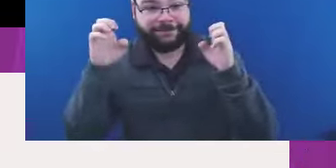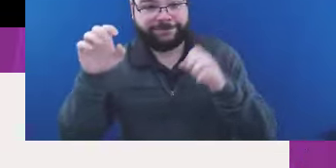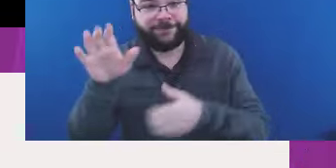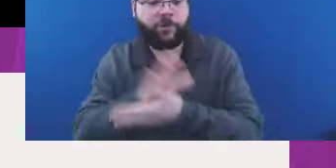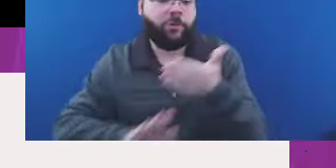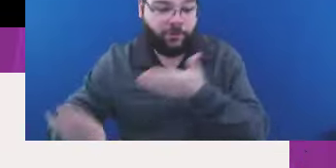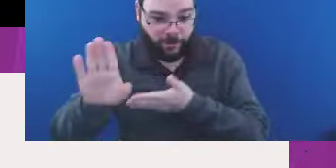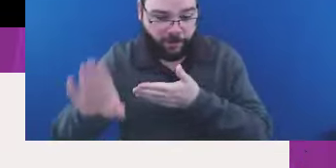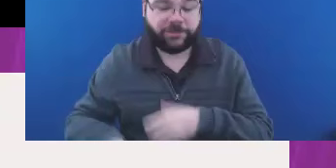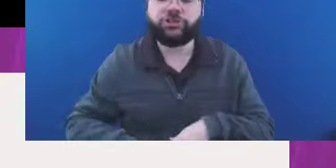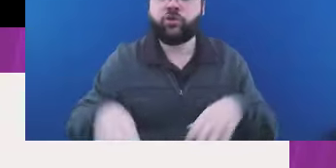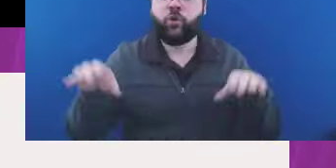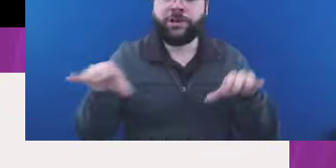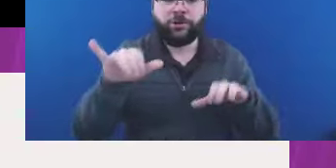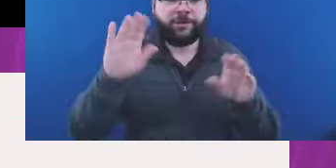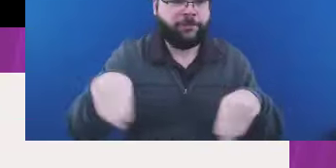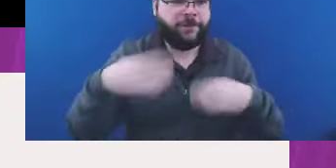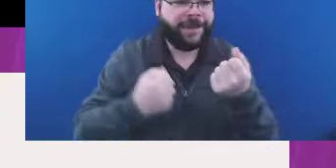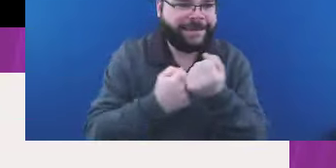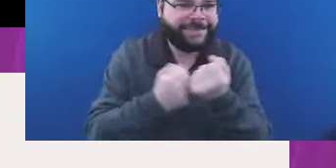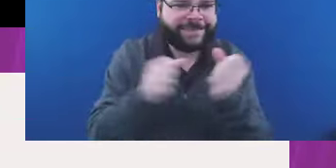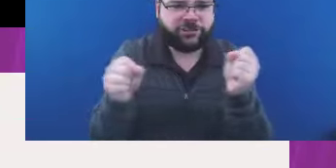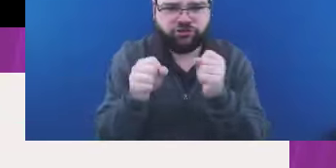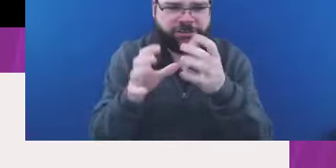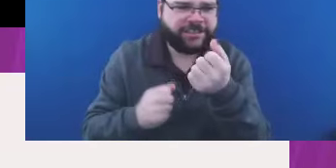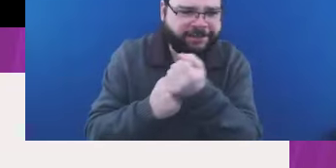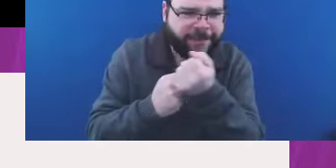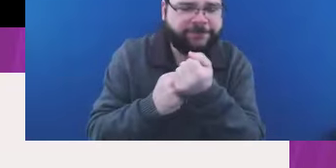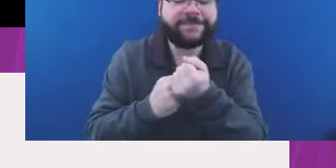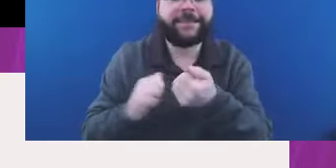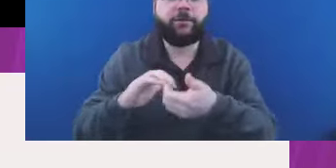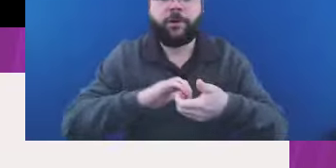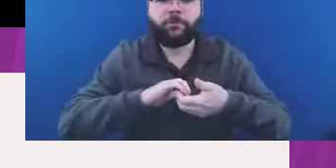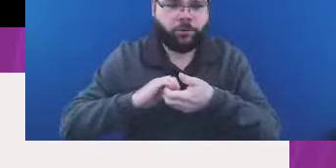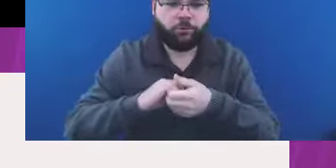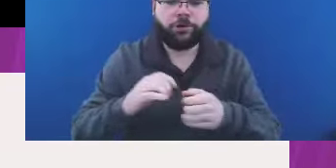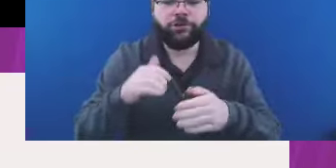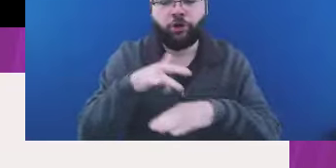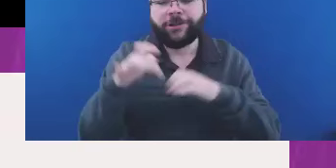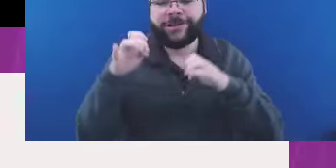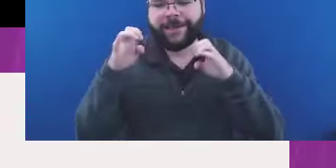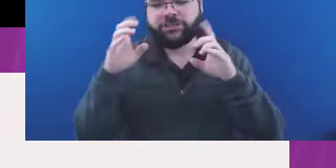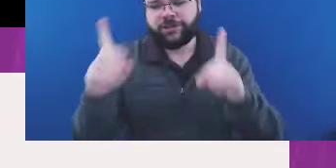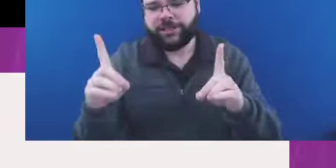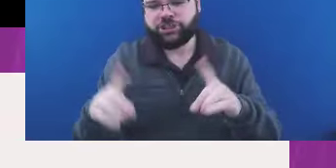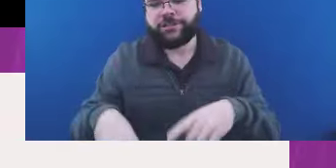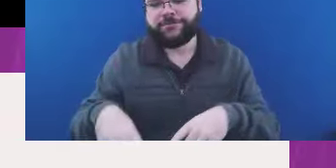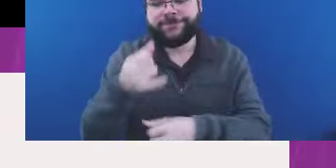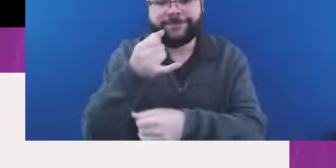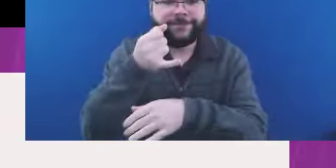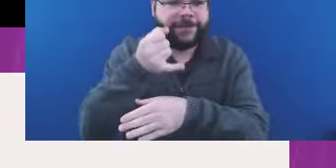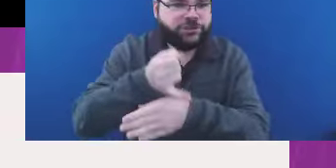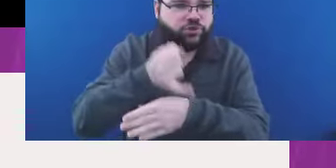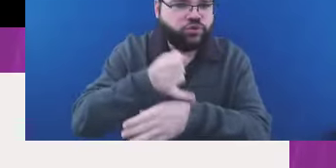providing practical assistance and strategic advocacy, partnering with early childhood institutions, institutions of